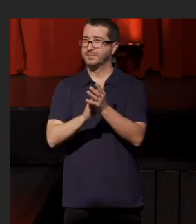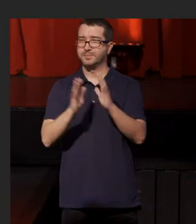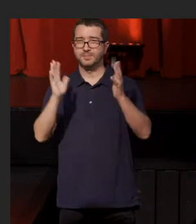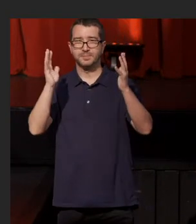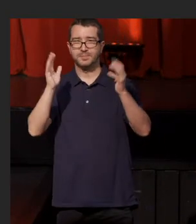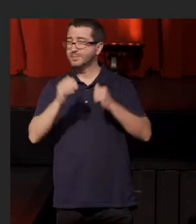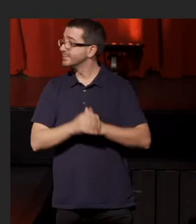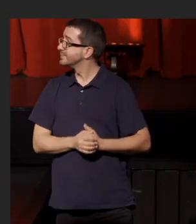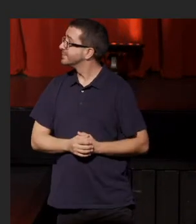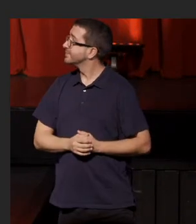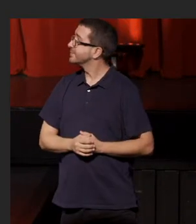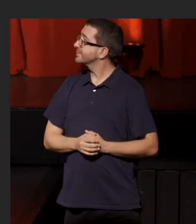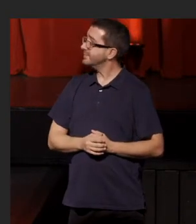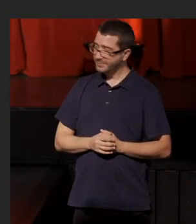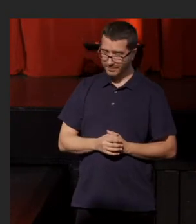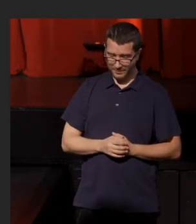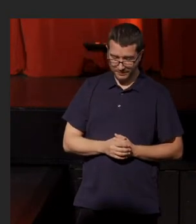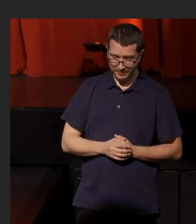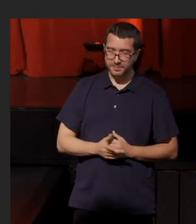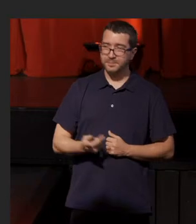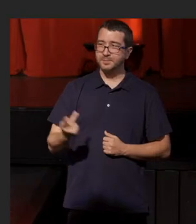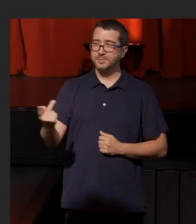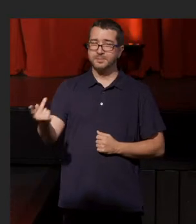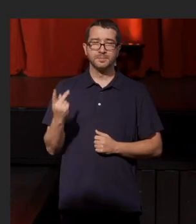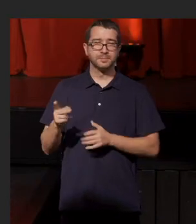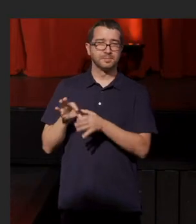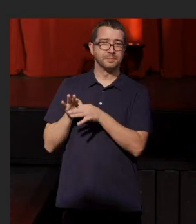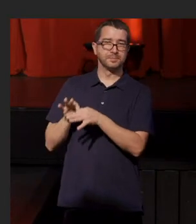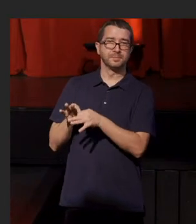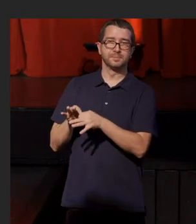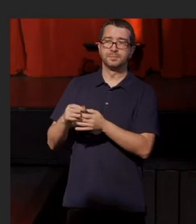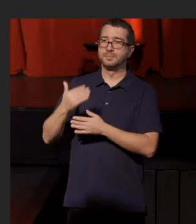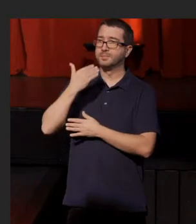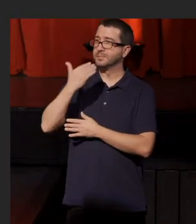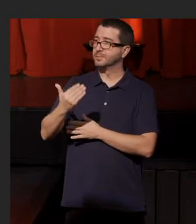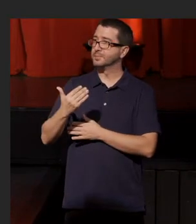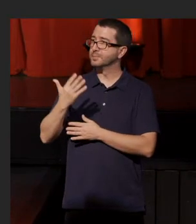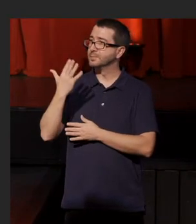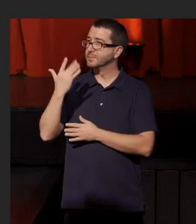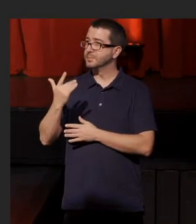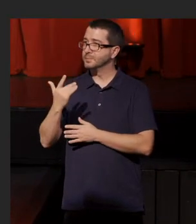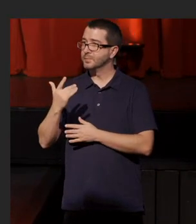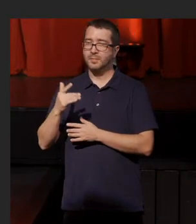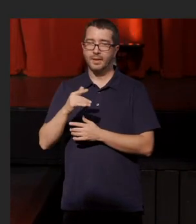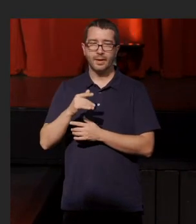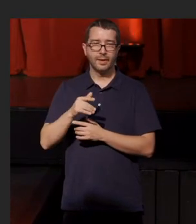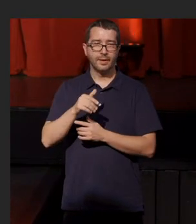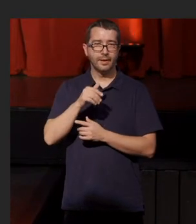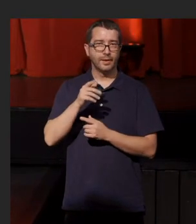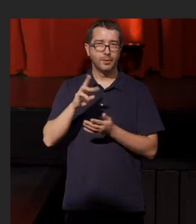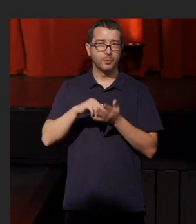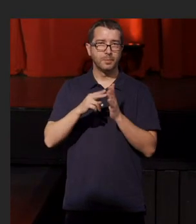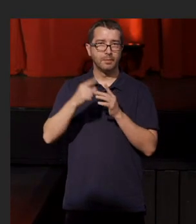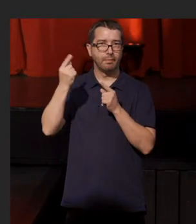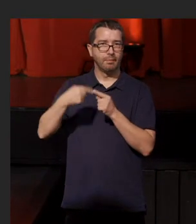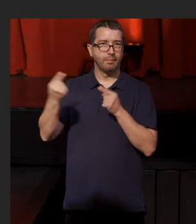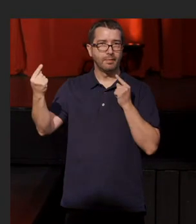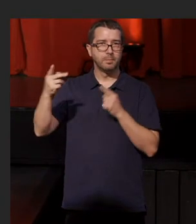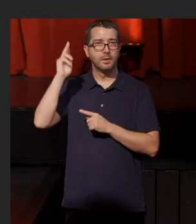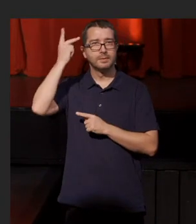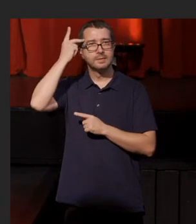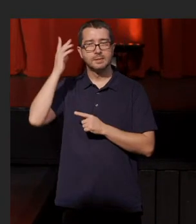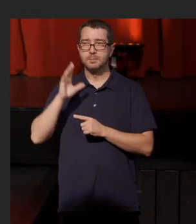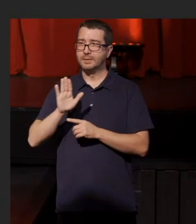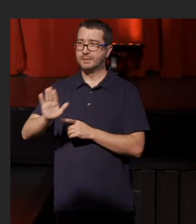Right? George and I get along so well because, of course, not to bring partisan politics into this, but George is